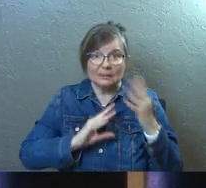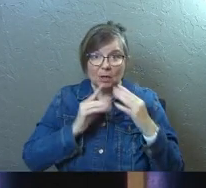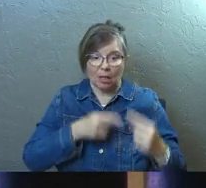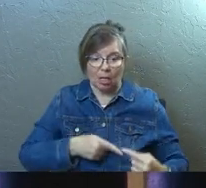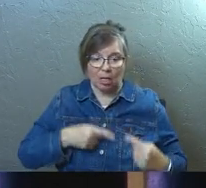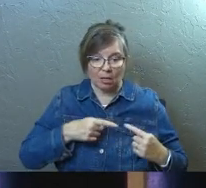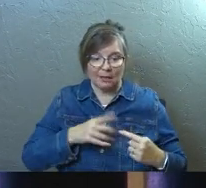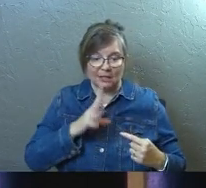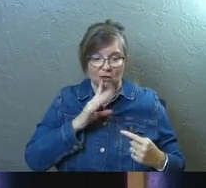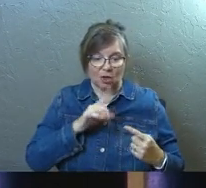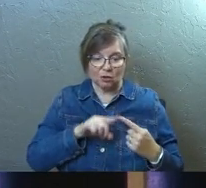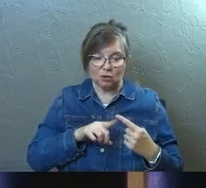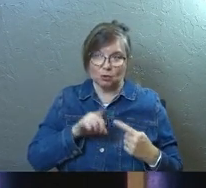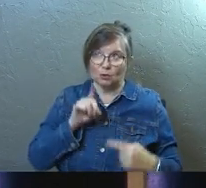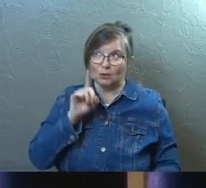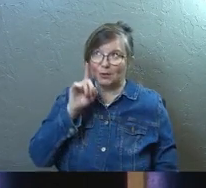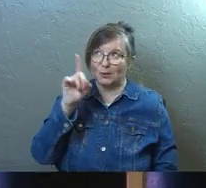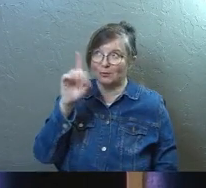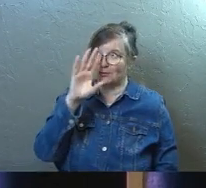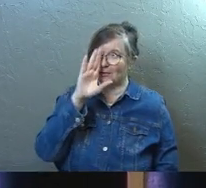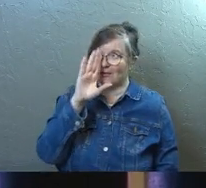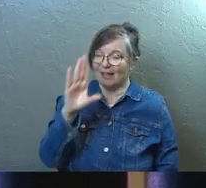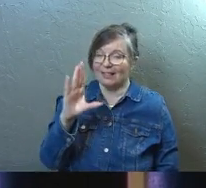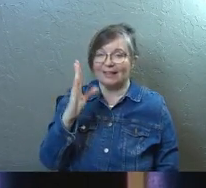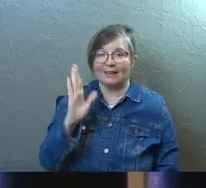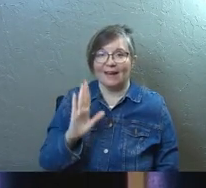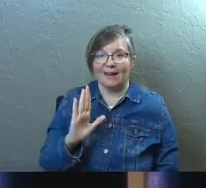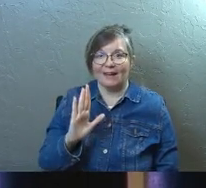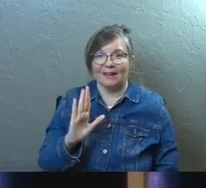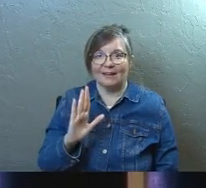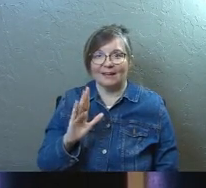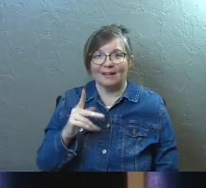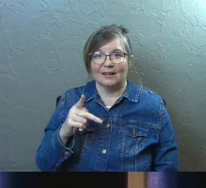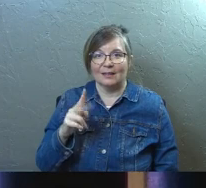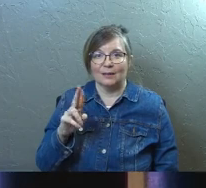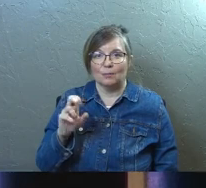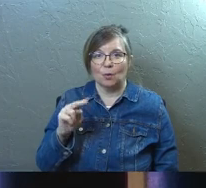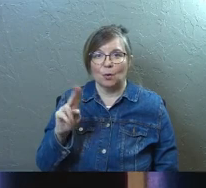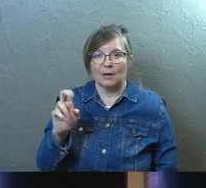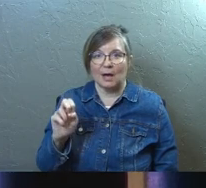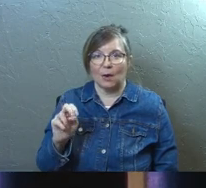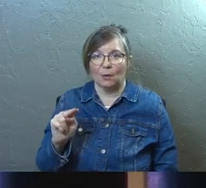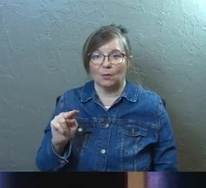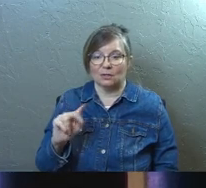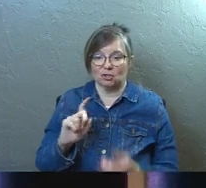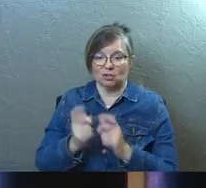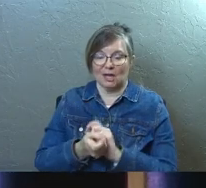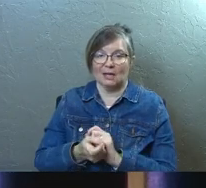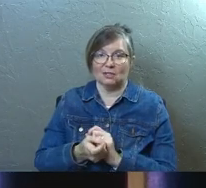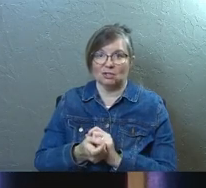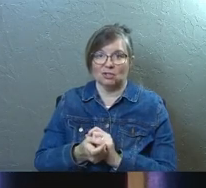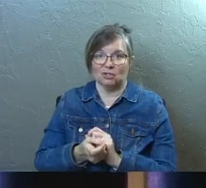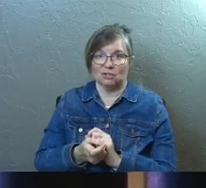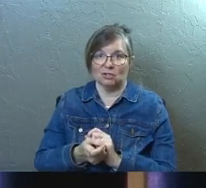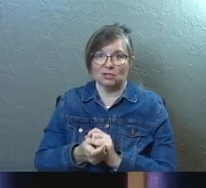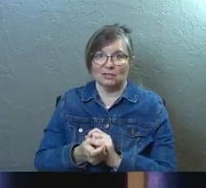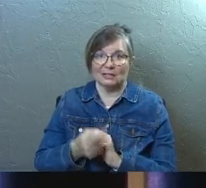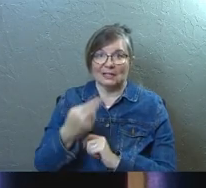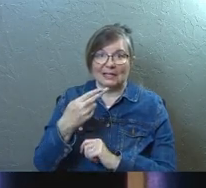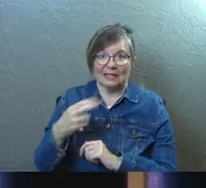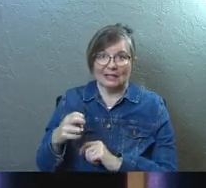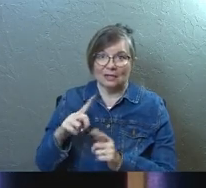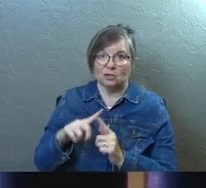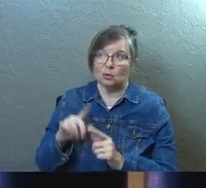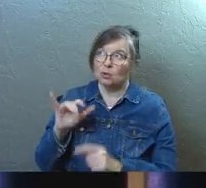talks to you, God. The pronouns come in. You, God. It gets